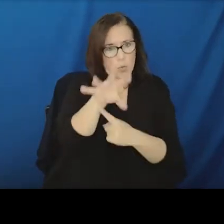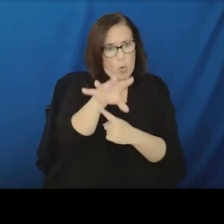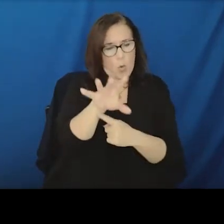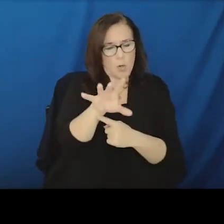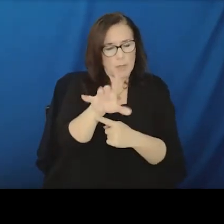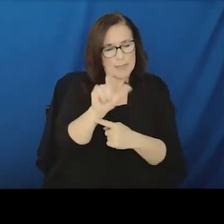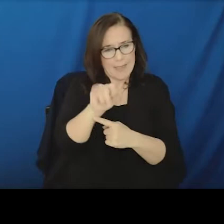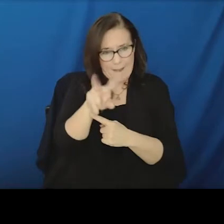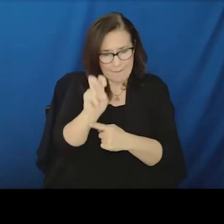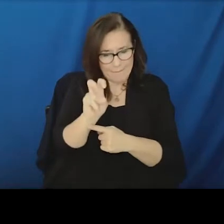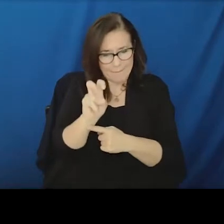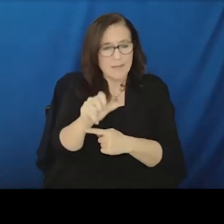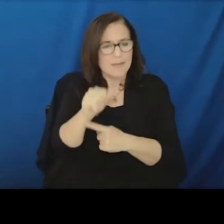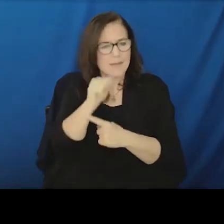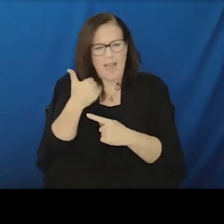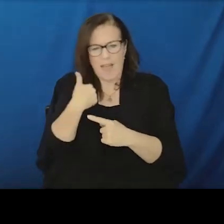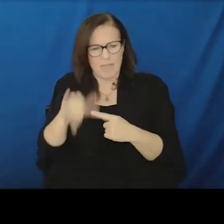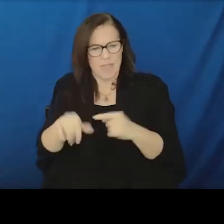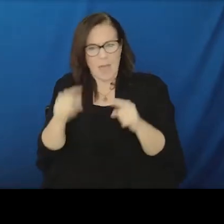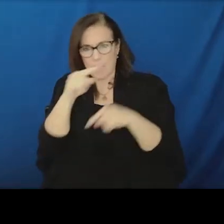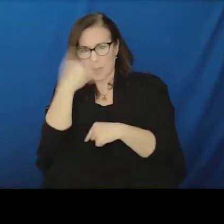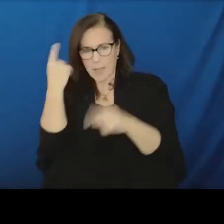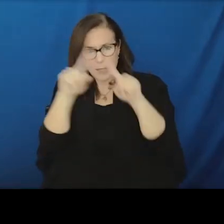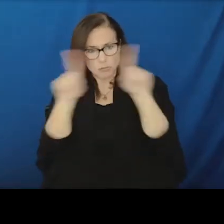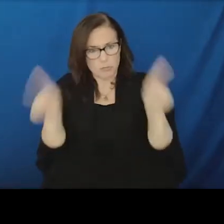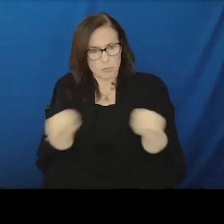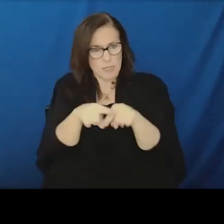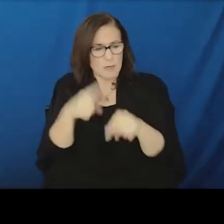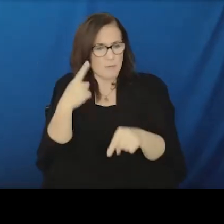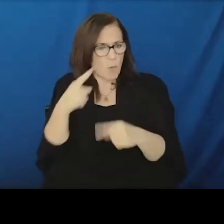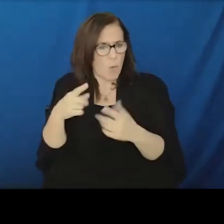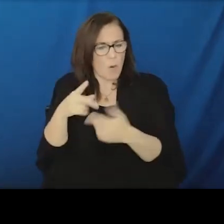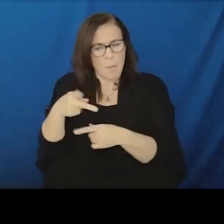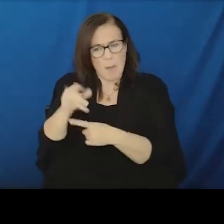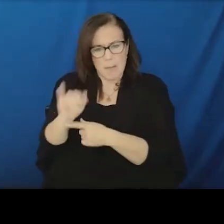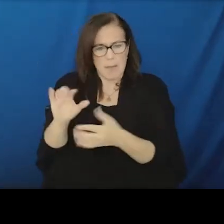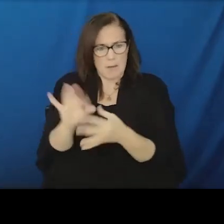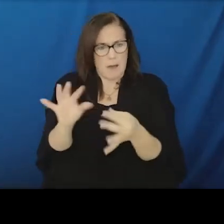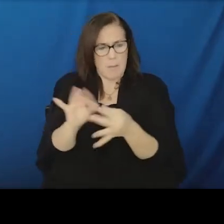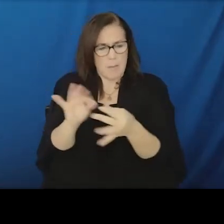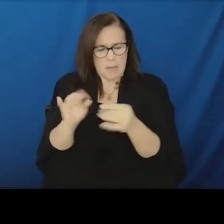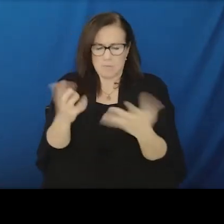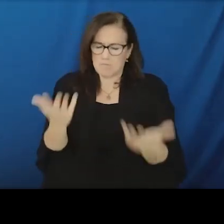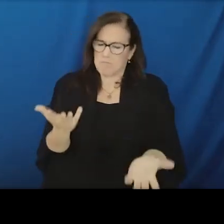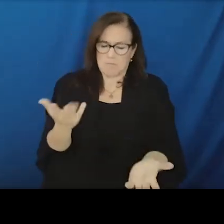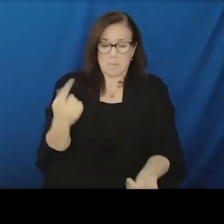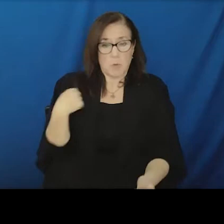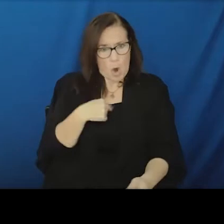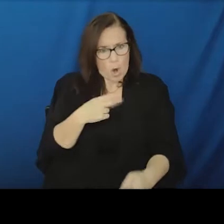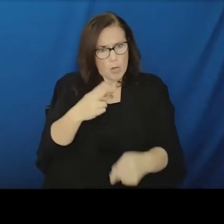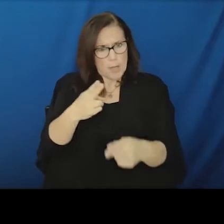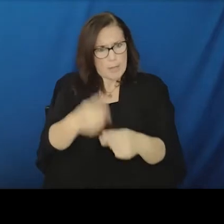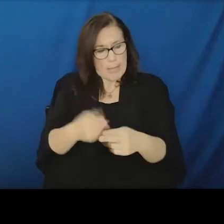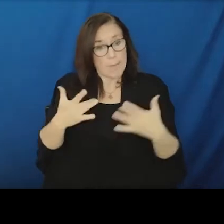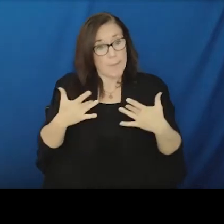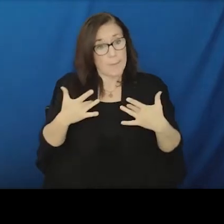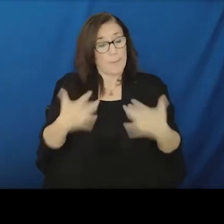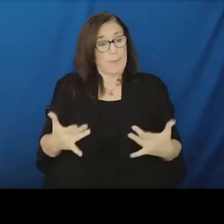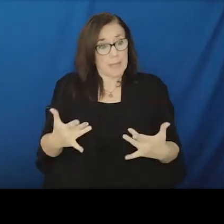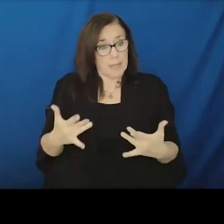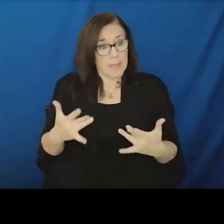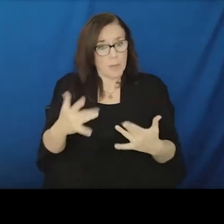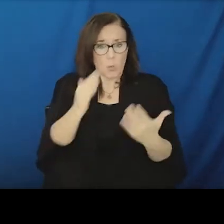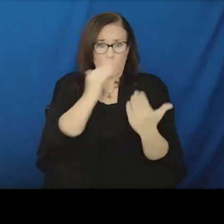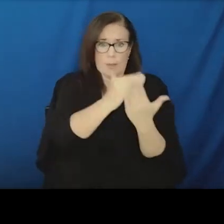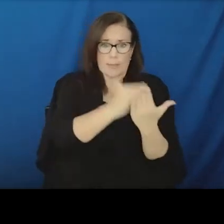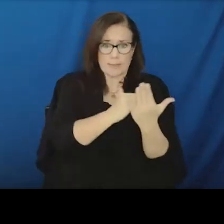black screen with the speakers' names on them for public comment. I think that's really unnecessary, because our names traditionally were listed